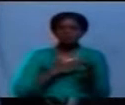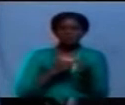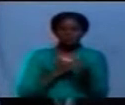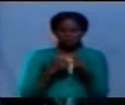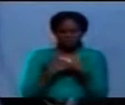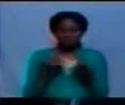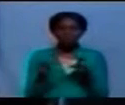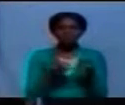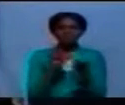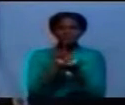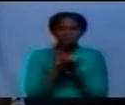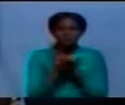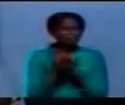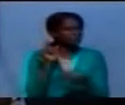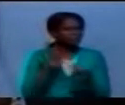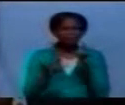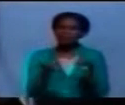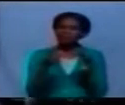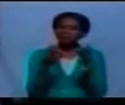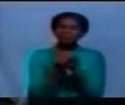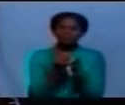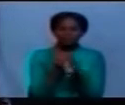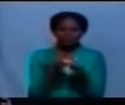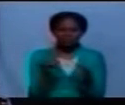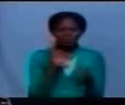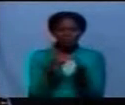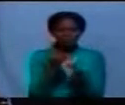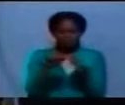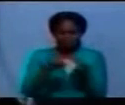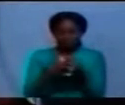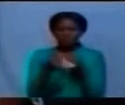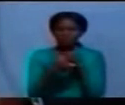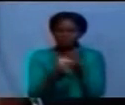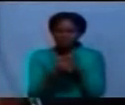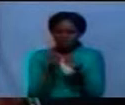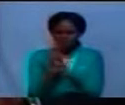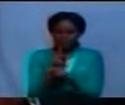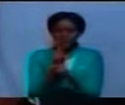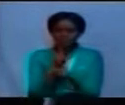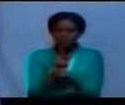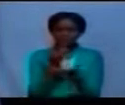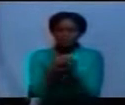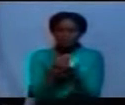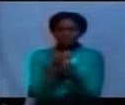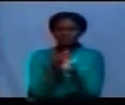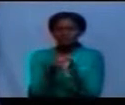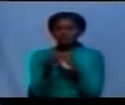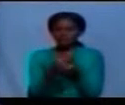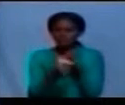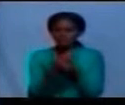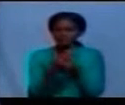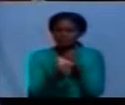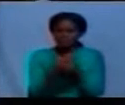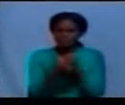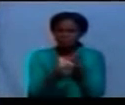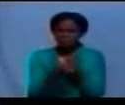loan? No bank will give you that loan. But if you start saving, you're putting money aside in the bank, you're creating a relationship and the